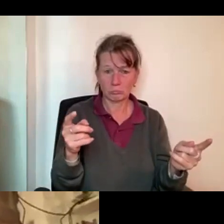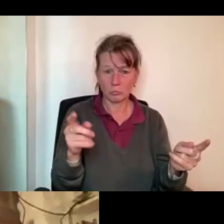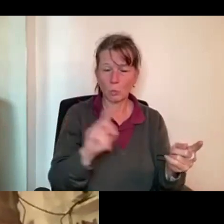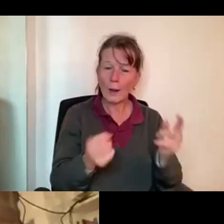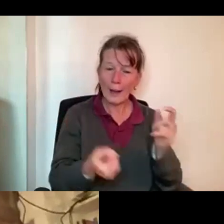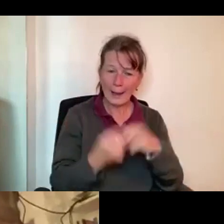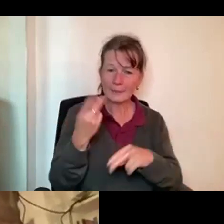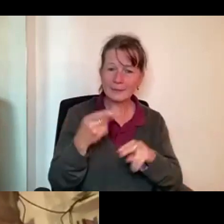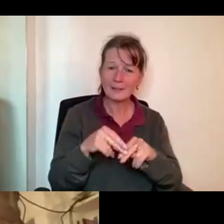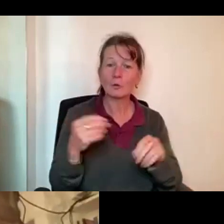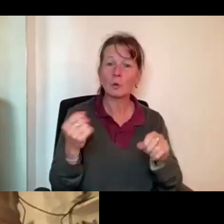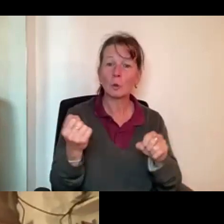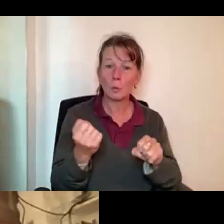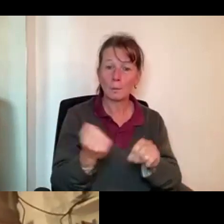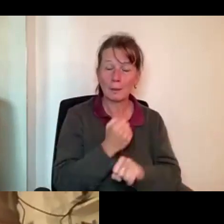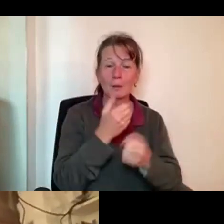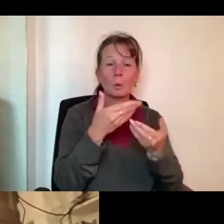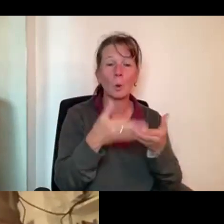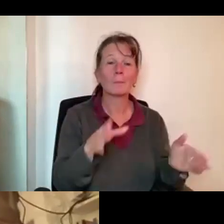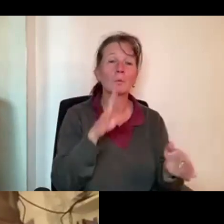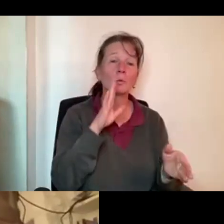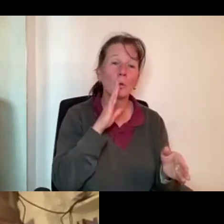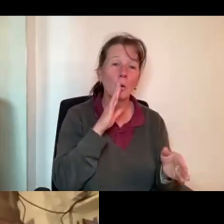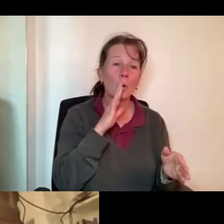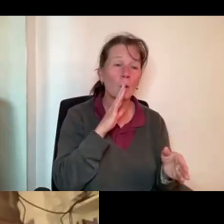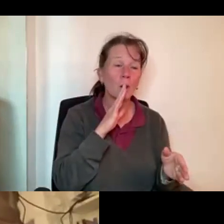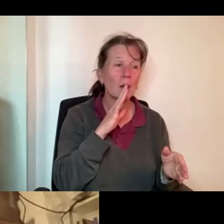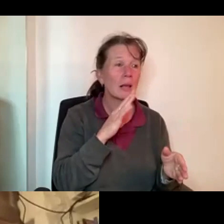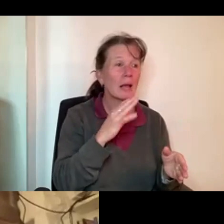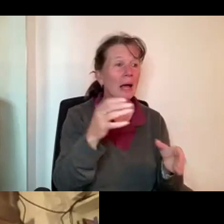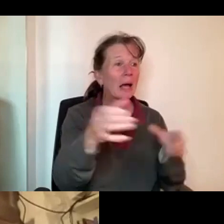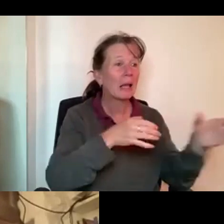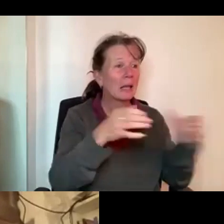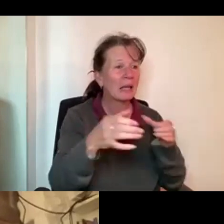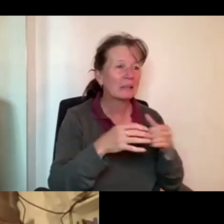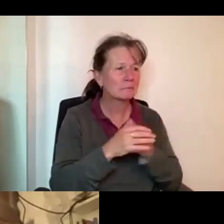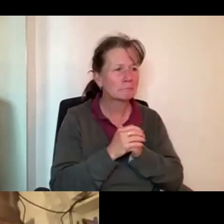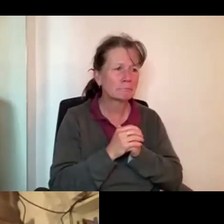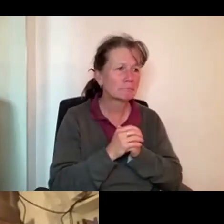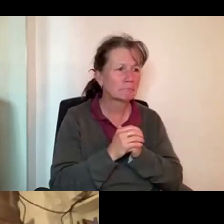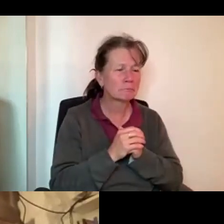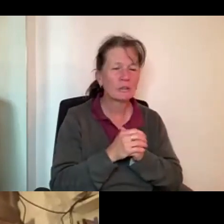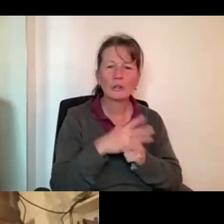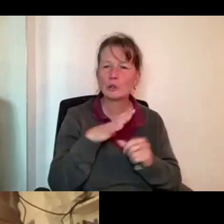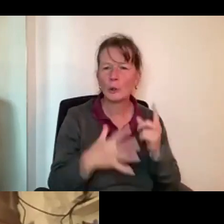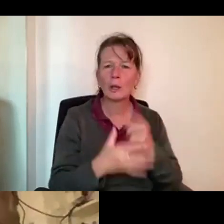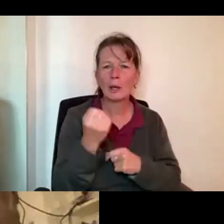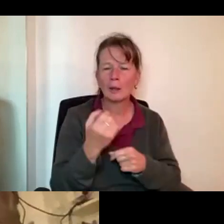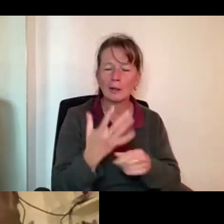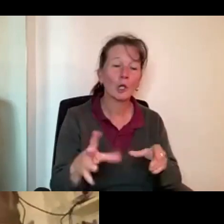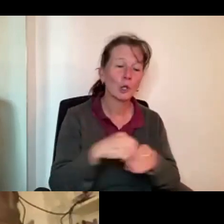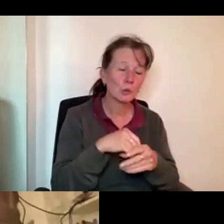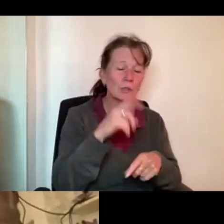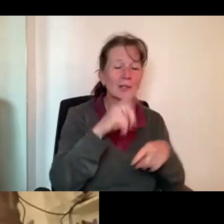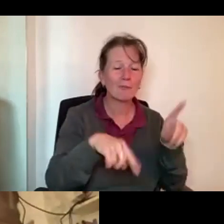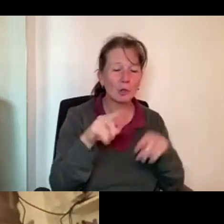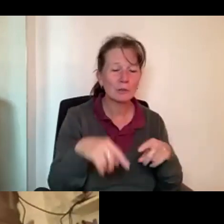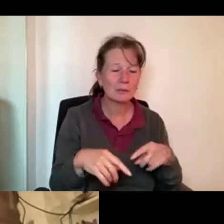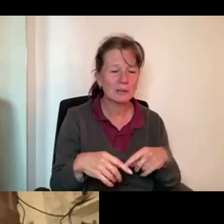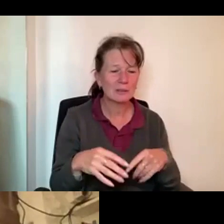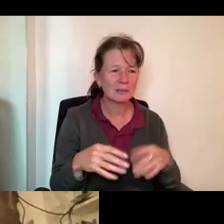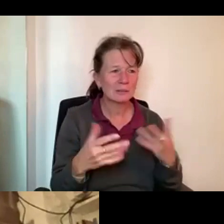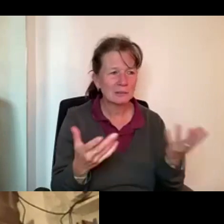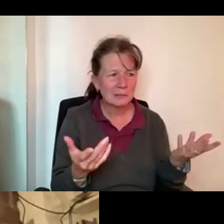you make an open call, you don't get the results you want in terms of inclusion and diversity, and so